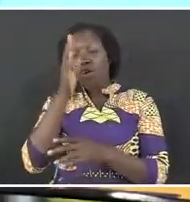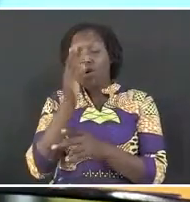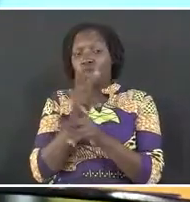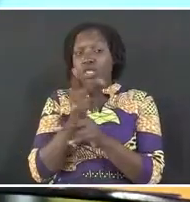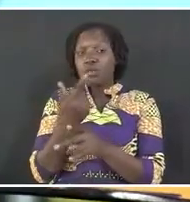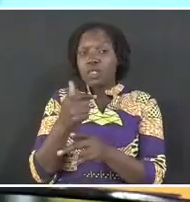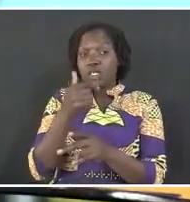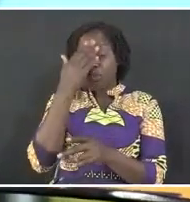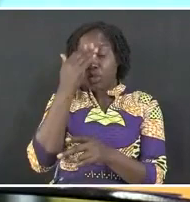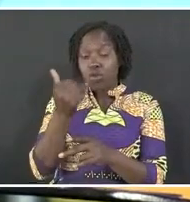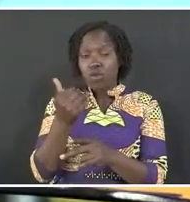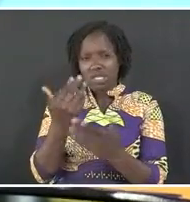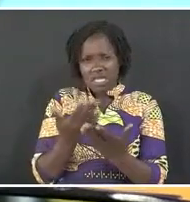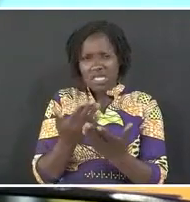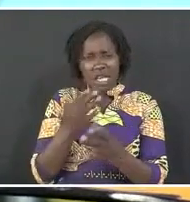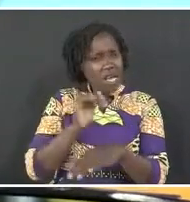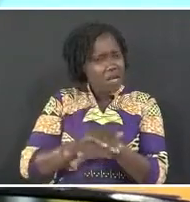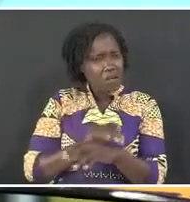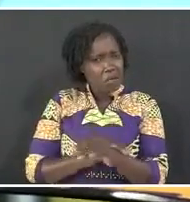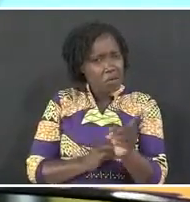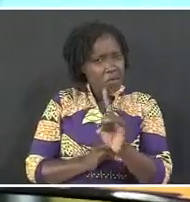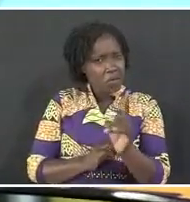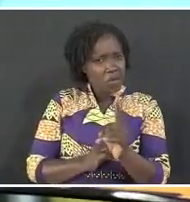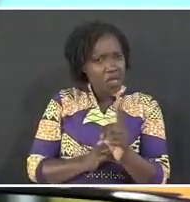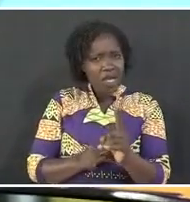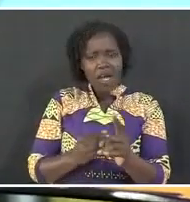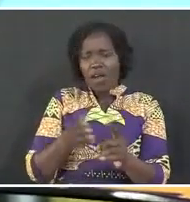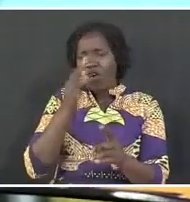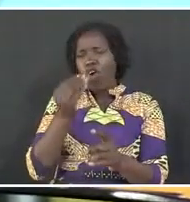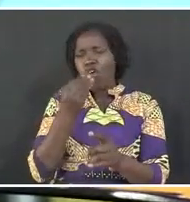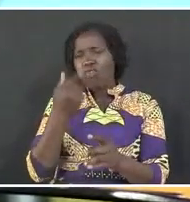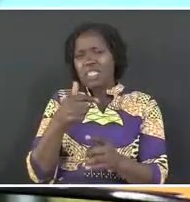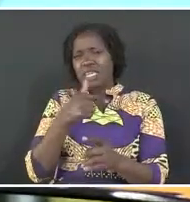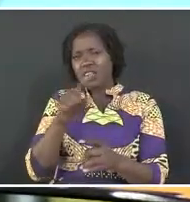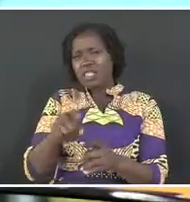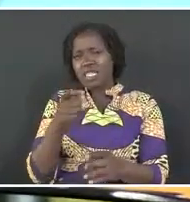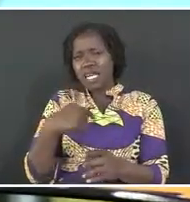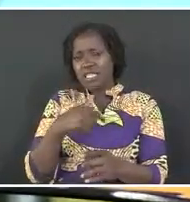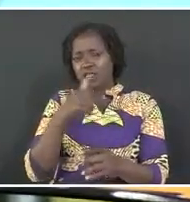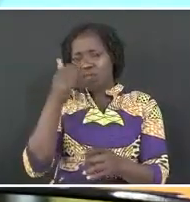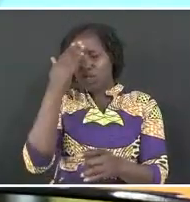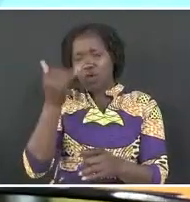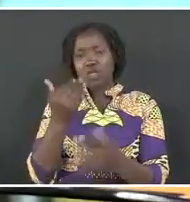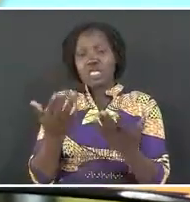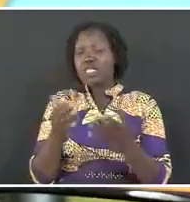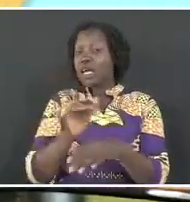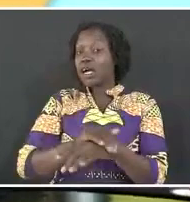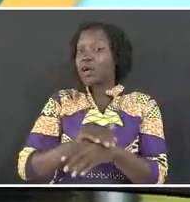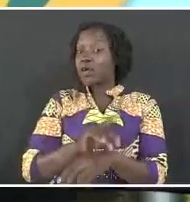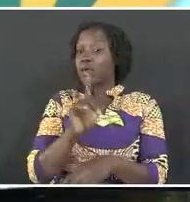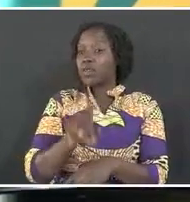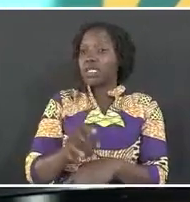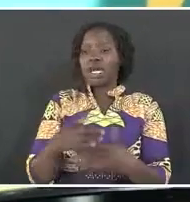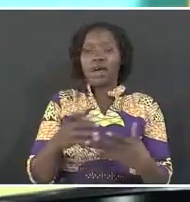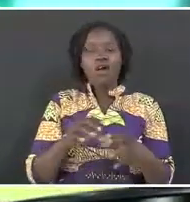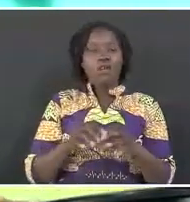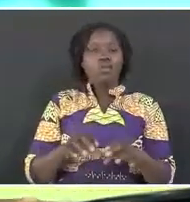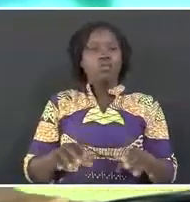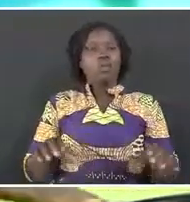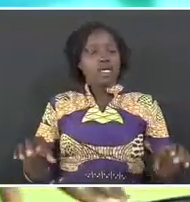good? Does God feed us because things are good? Now I go to the